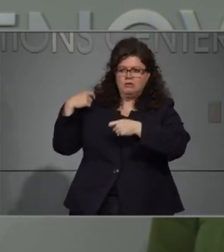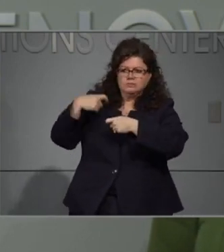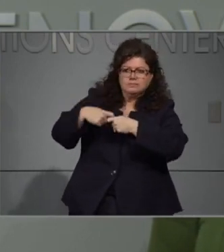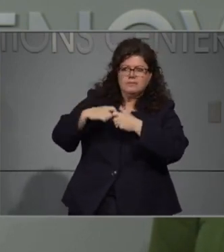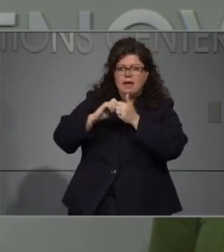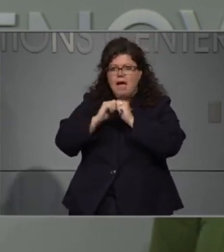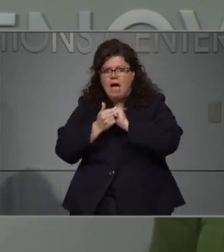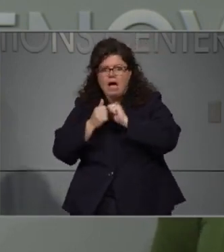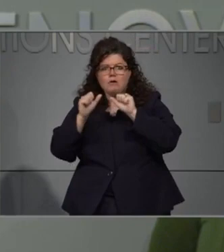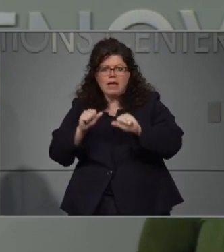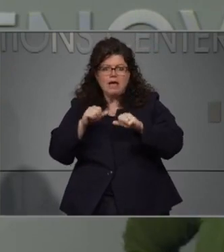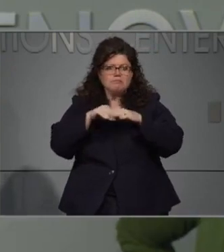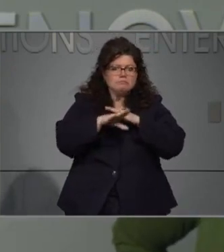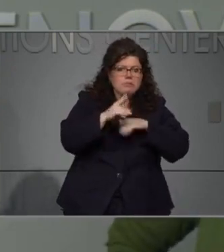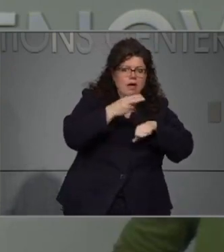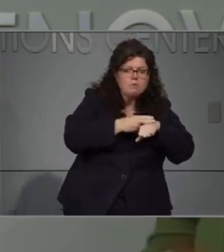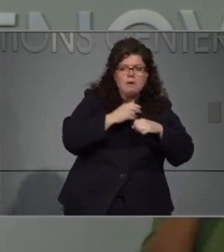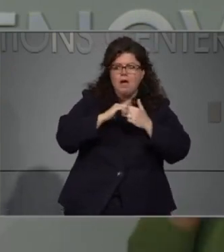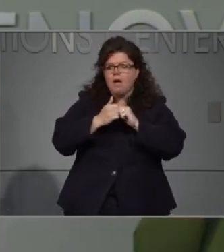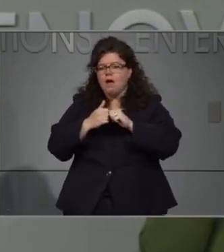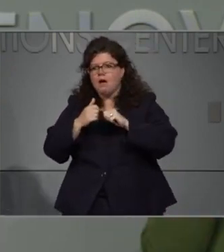access to care.